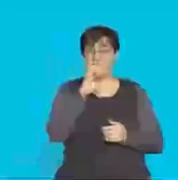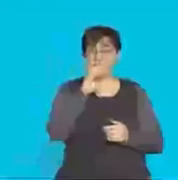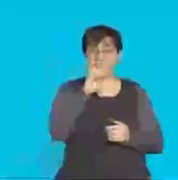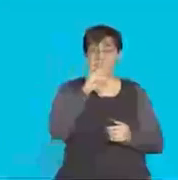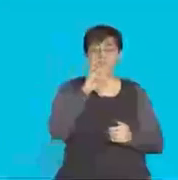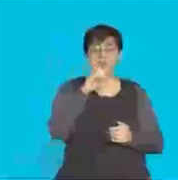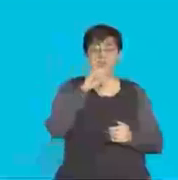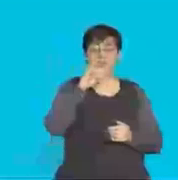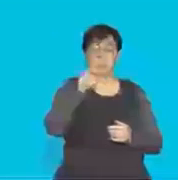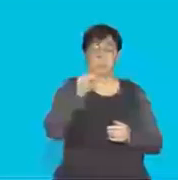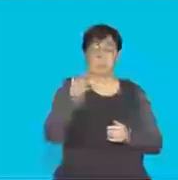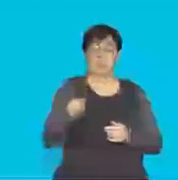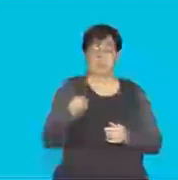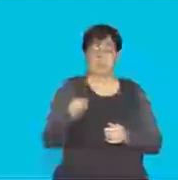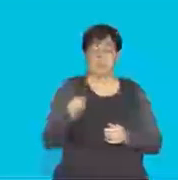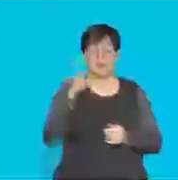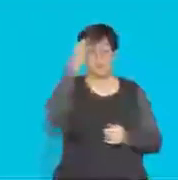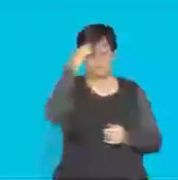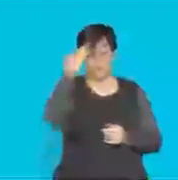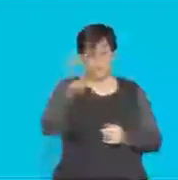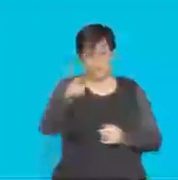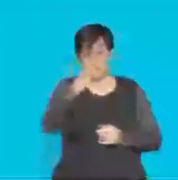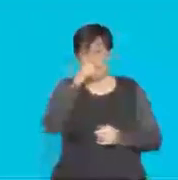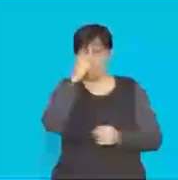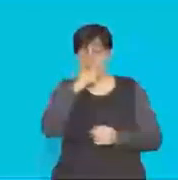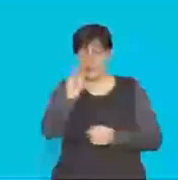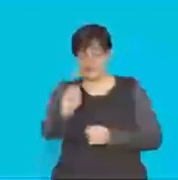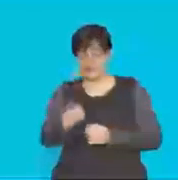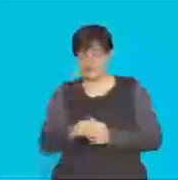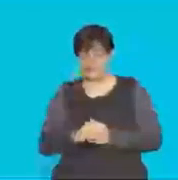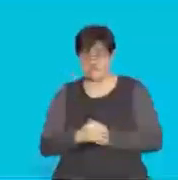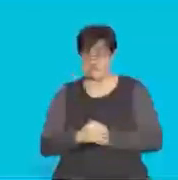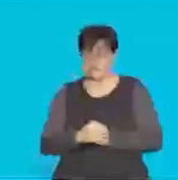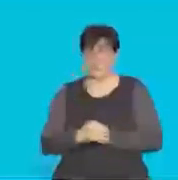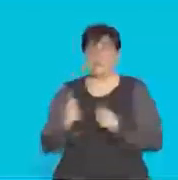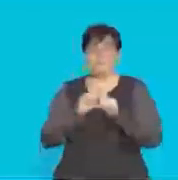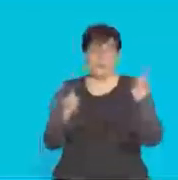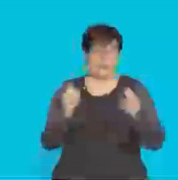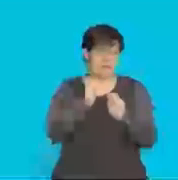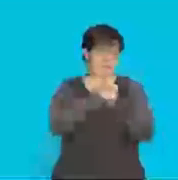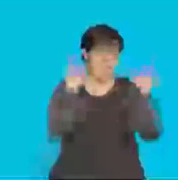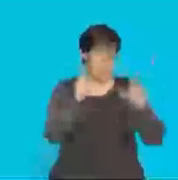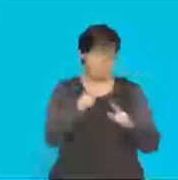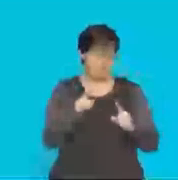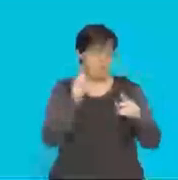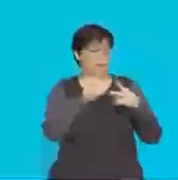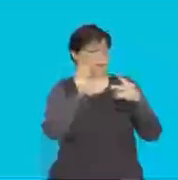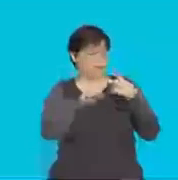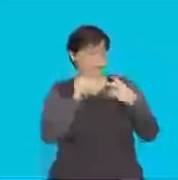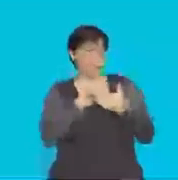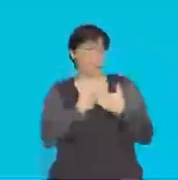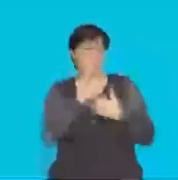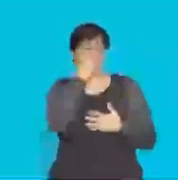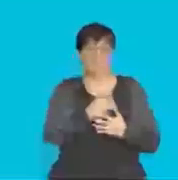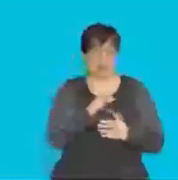we just proved that, yes, we know that he is black, but we realize that there are two possibilities of